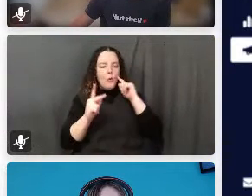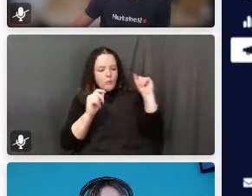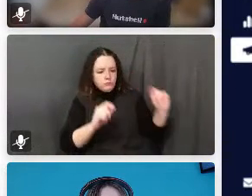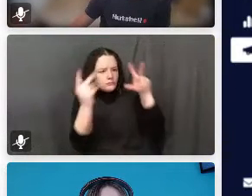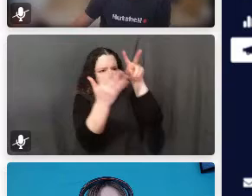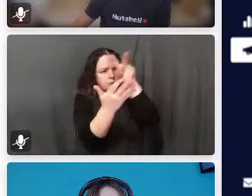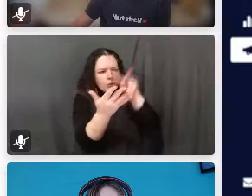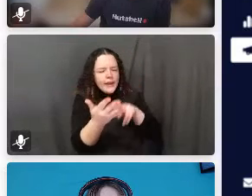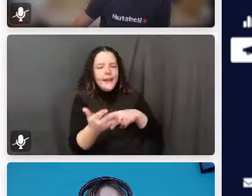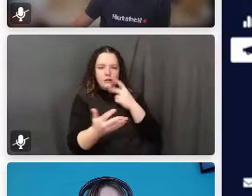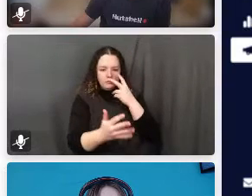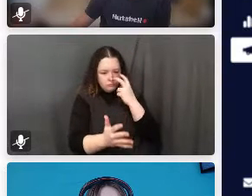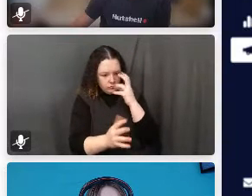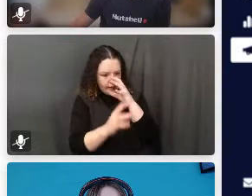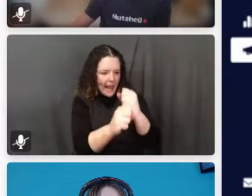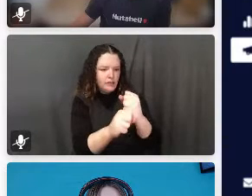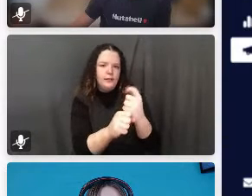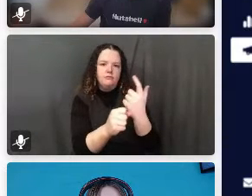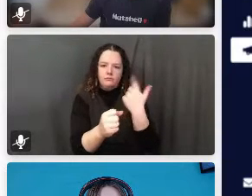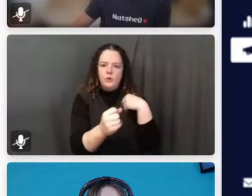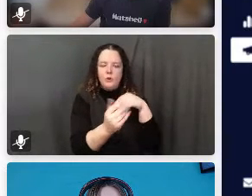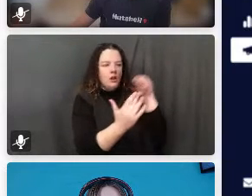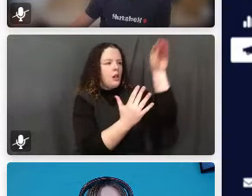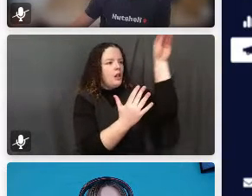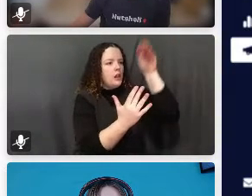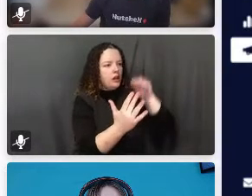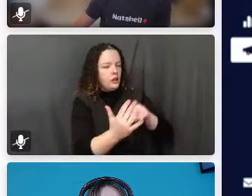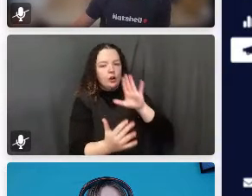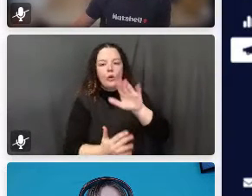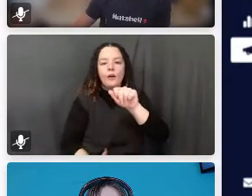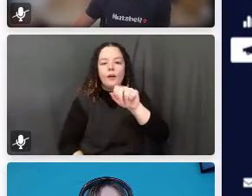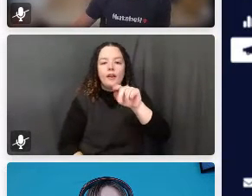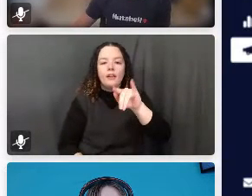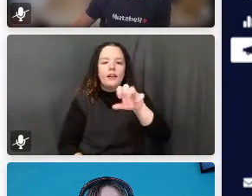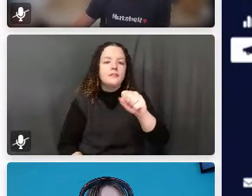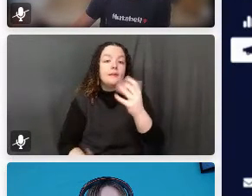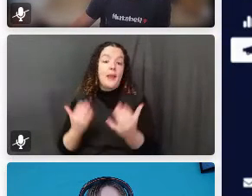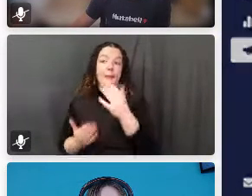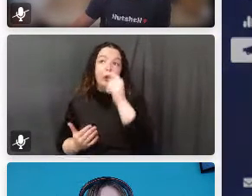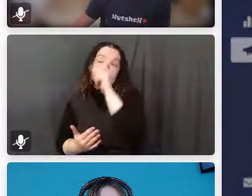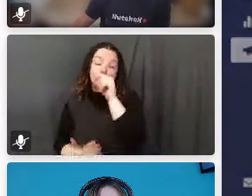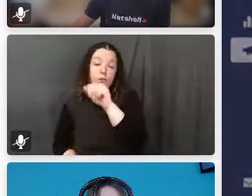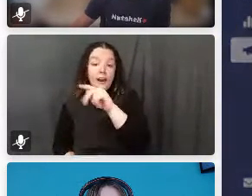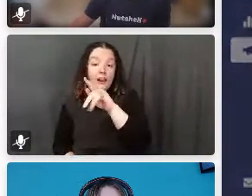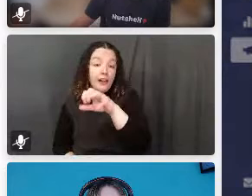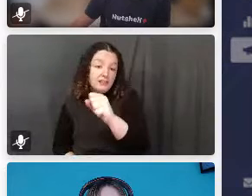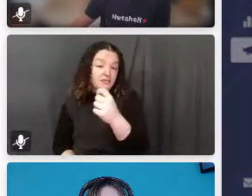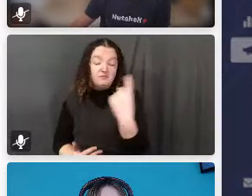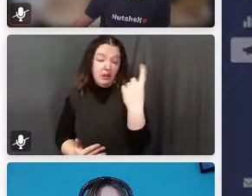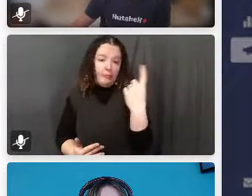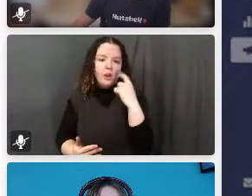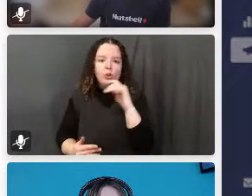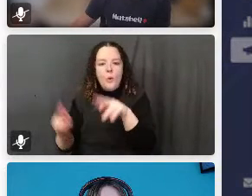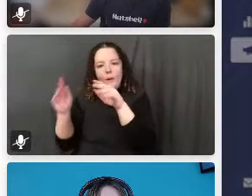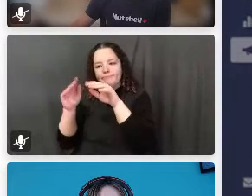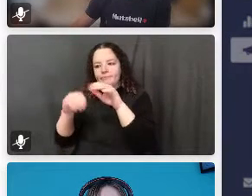email send into your preferred analytics platform, such as Google Analytics 4. And you can customize these